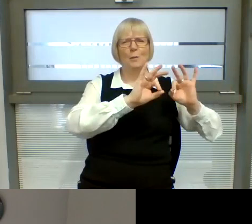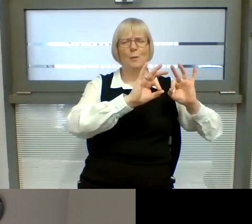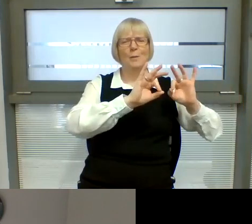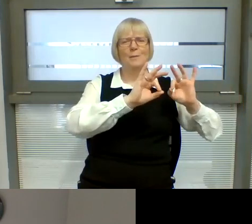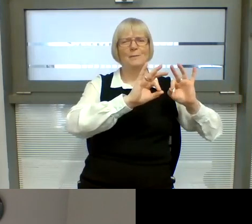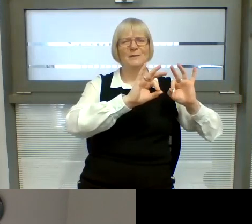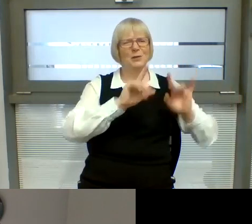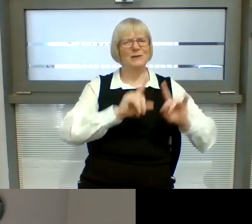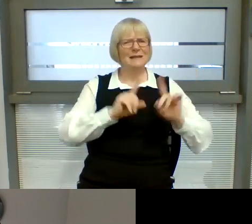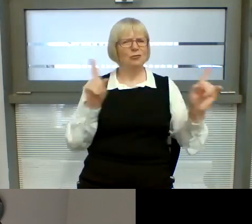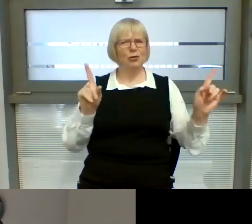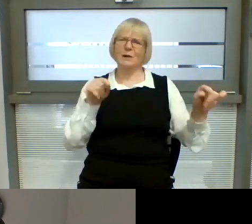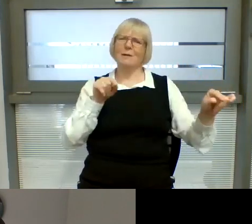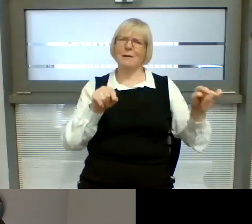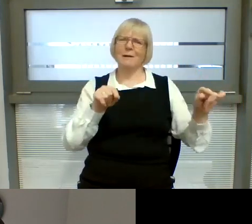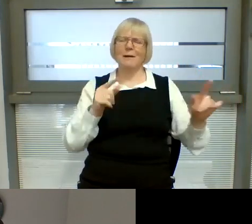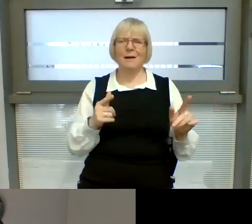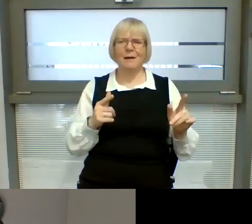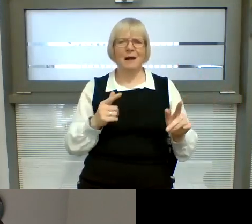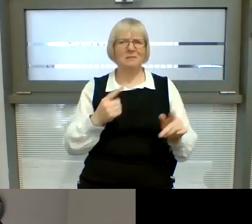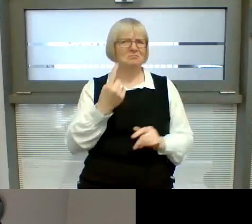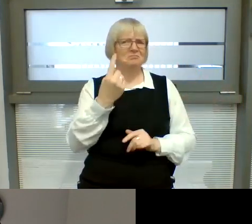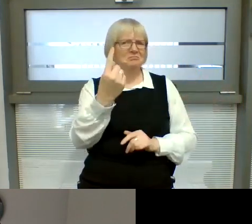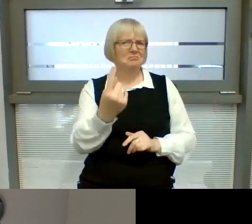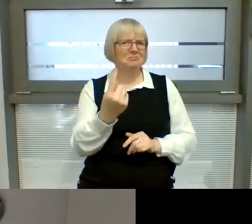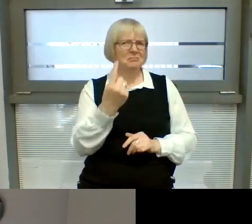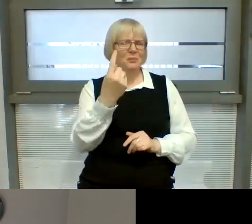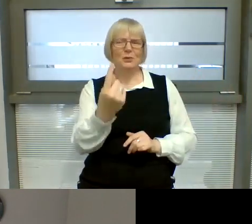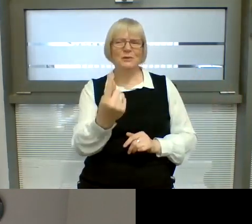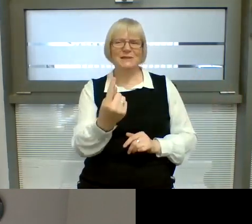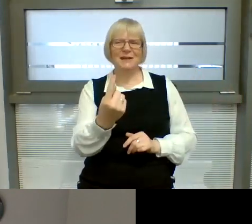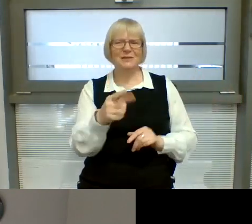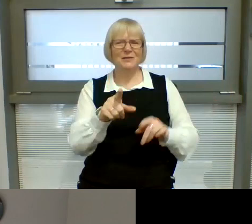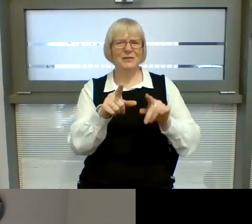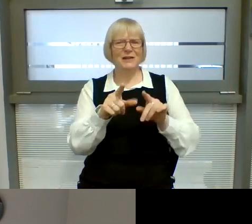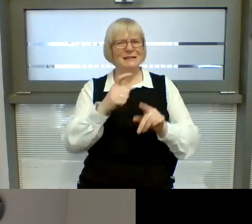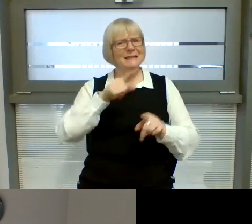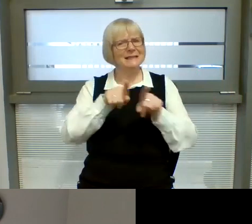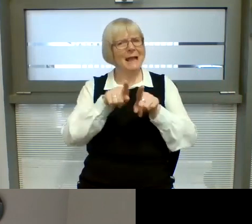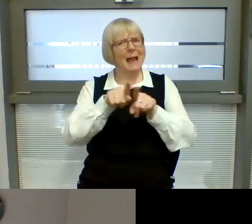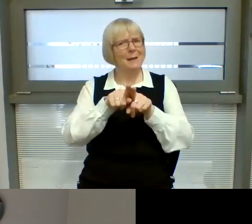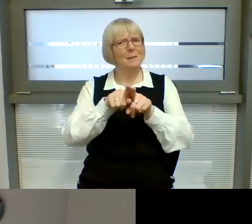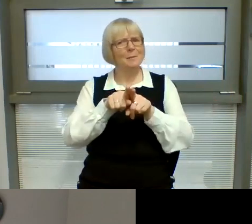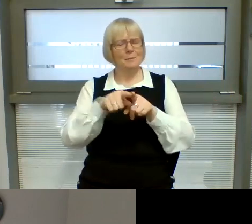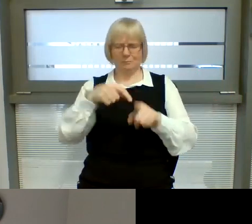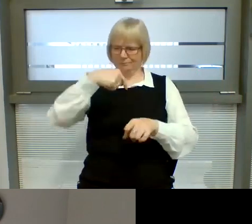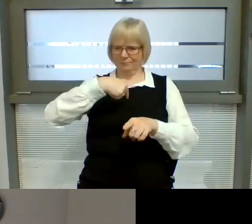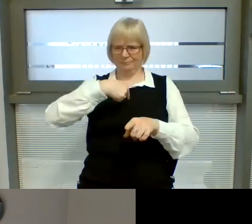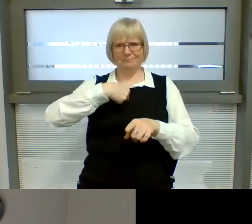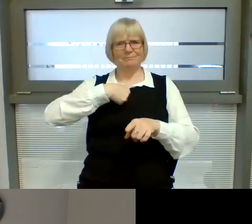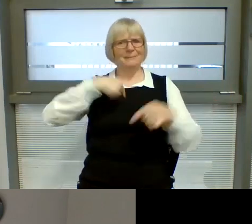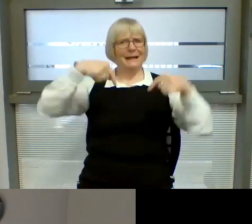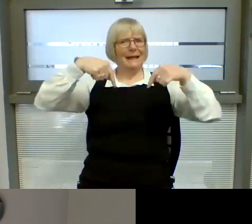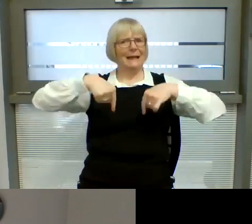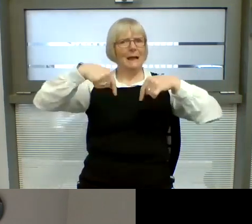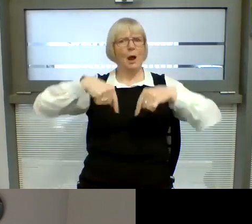There's a difference. You have the same persona? Are you the same? Here I am, artist. Look at